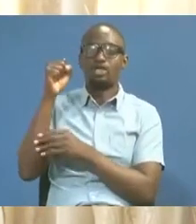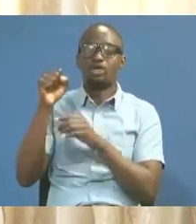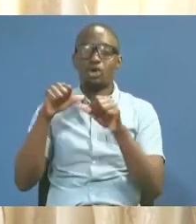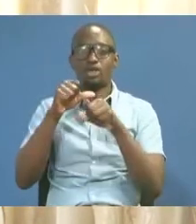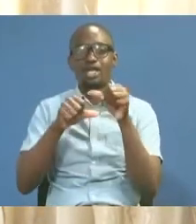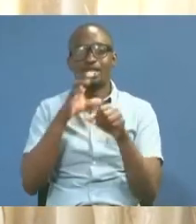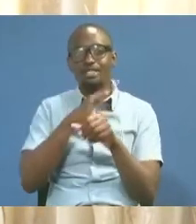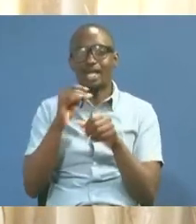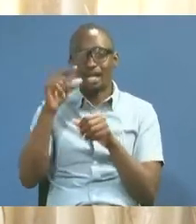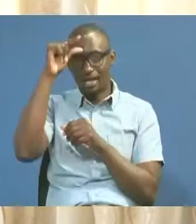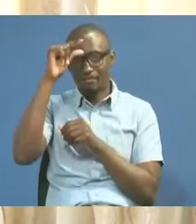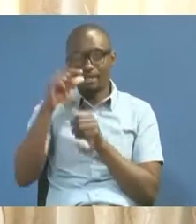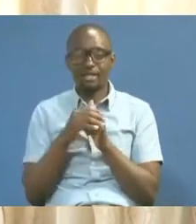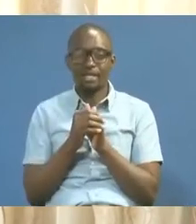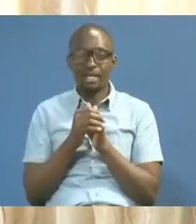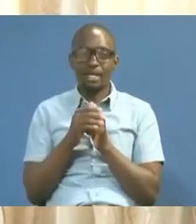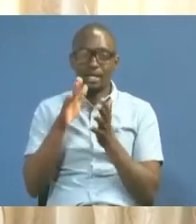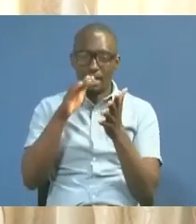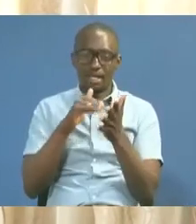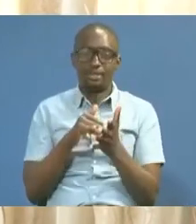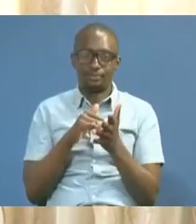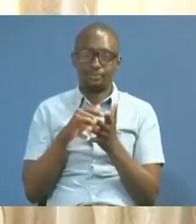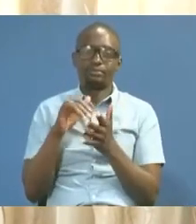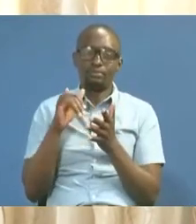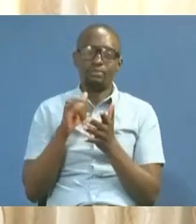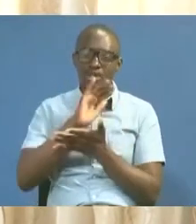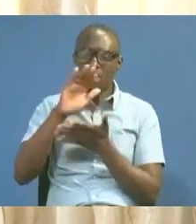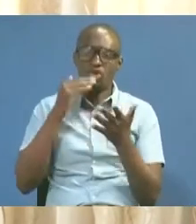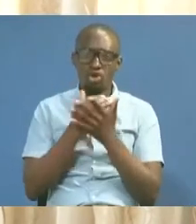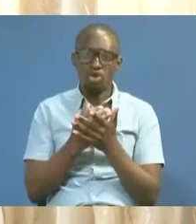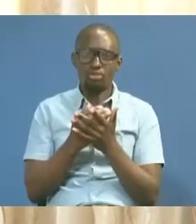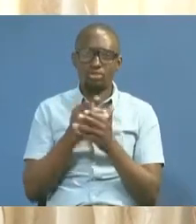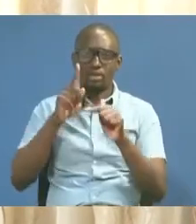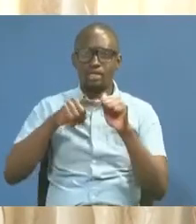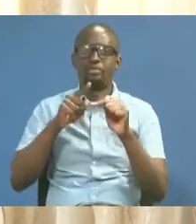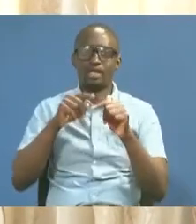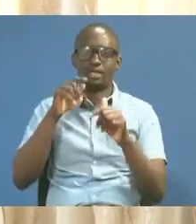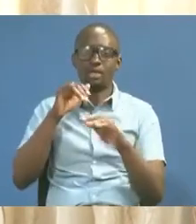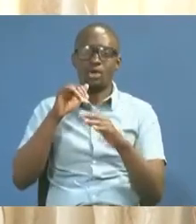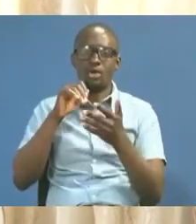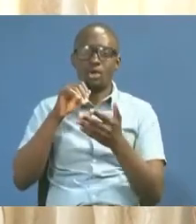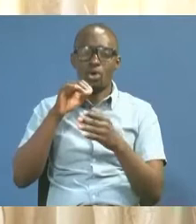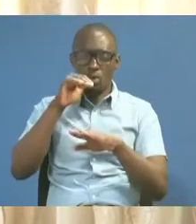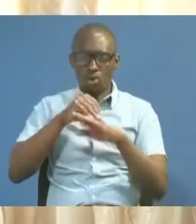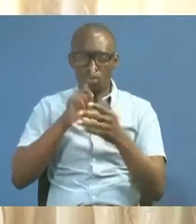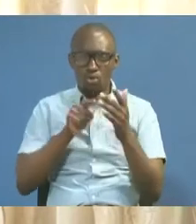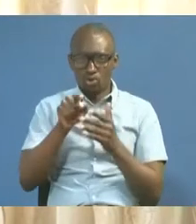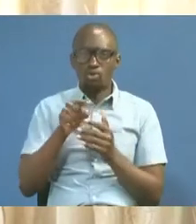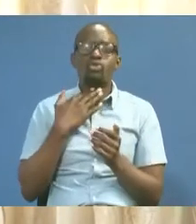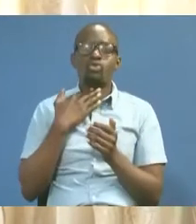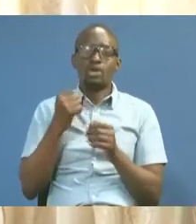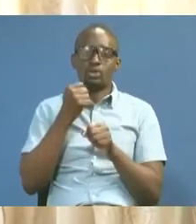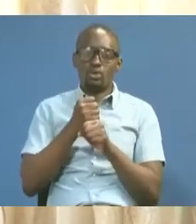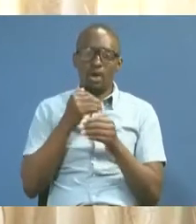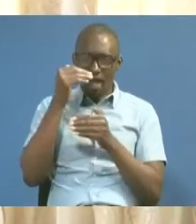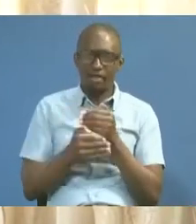and government. So again, that all depends on what you would want to do after you